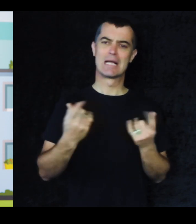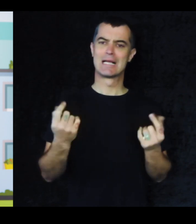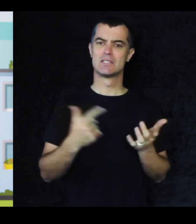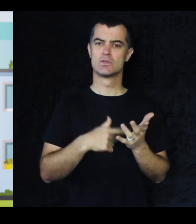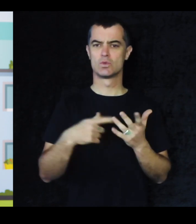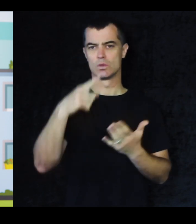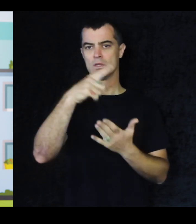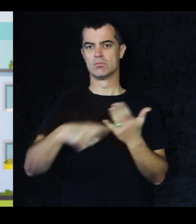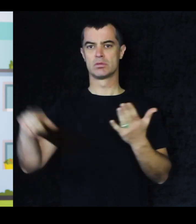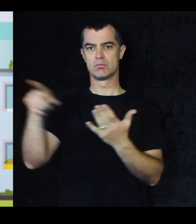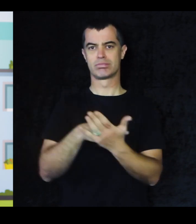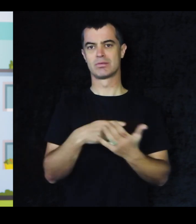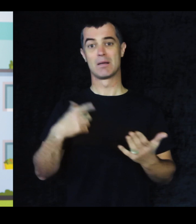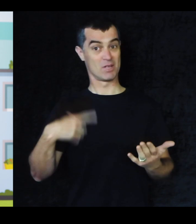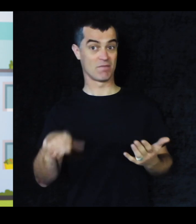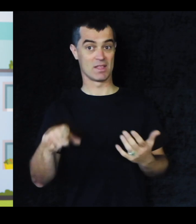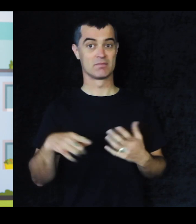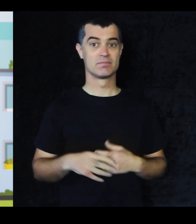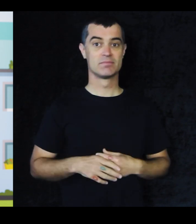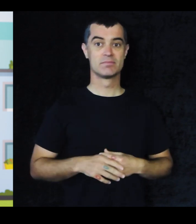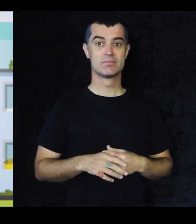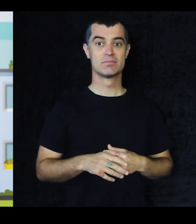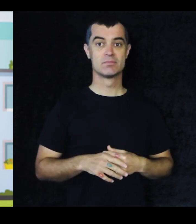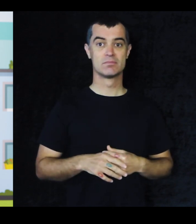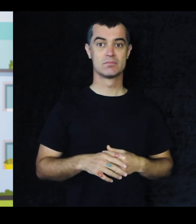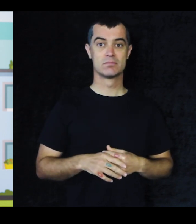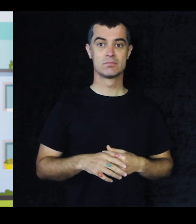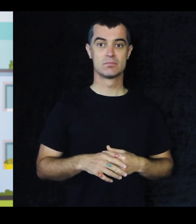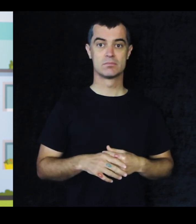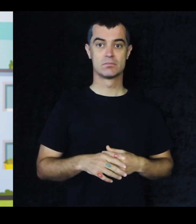it's very easy to be discriminated against because of them,